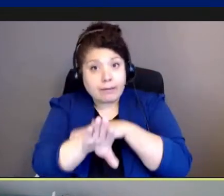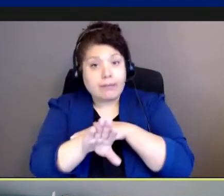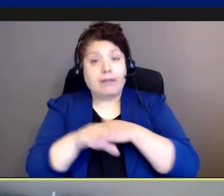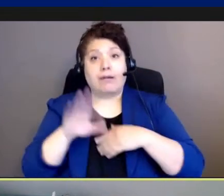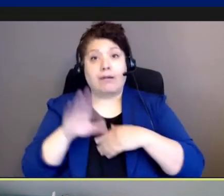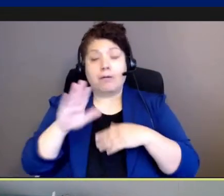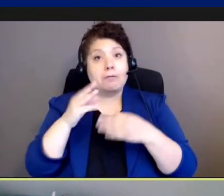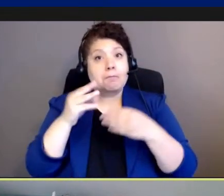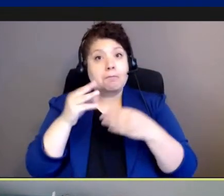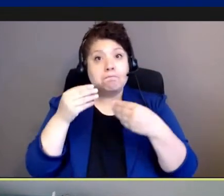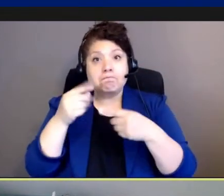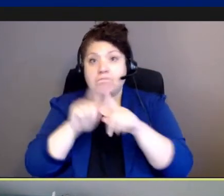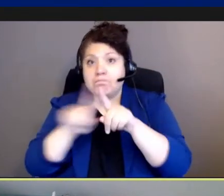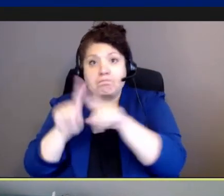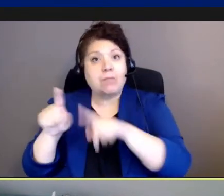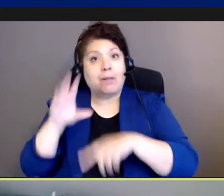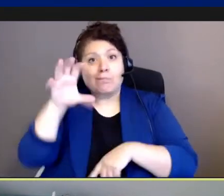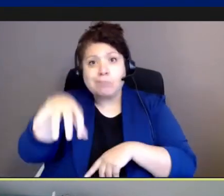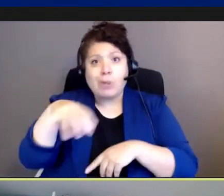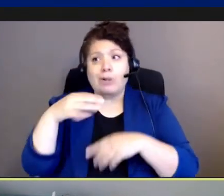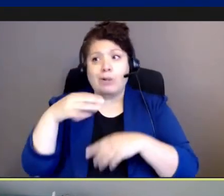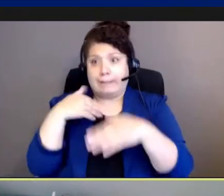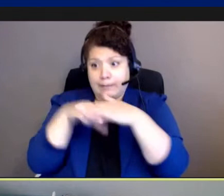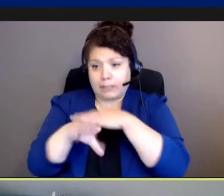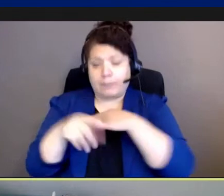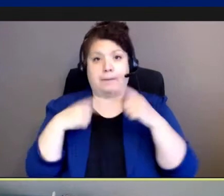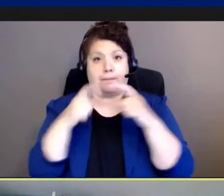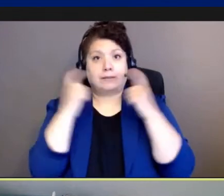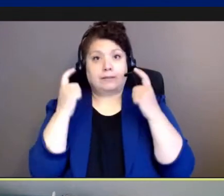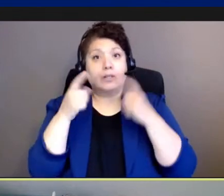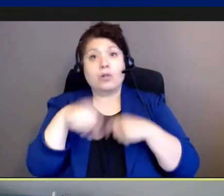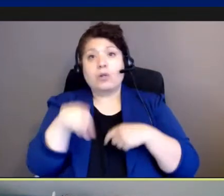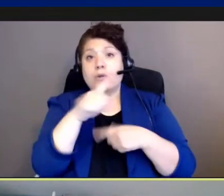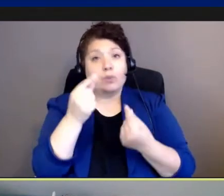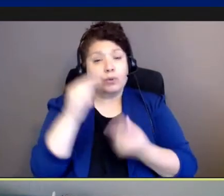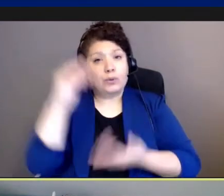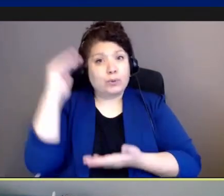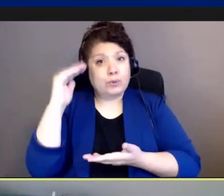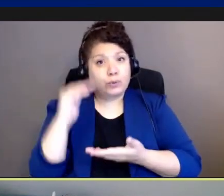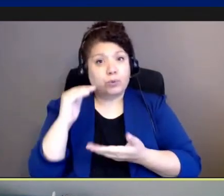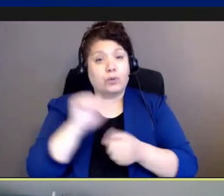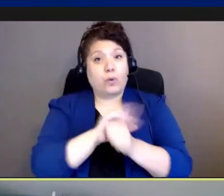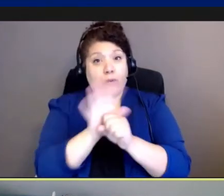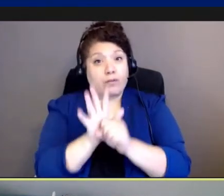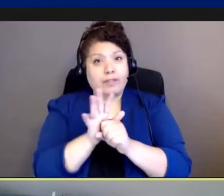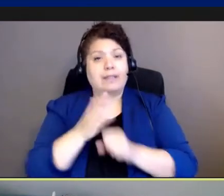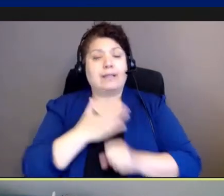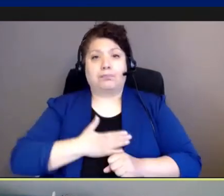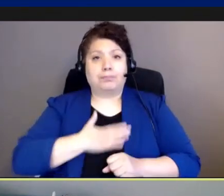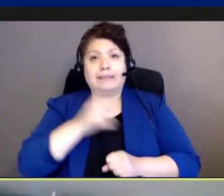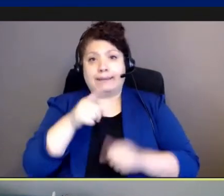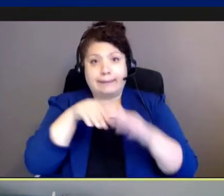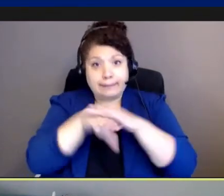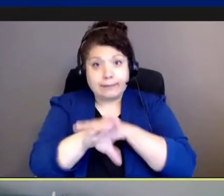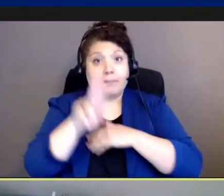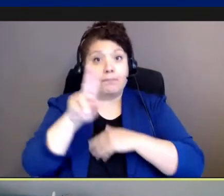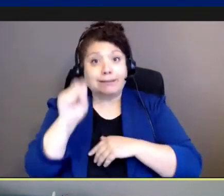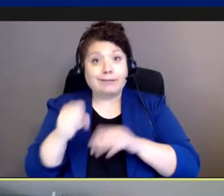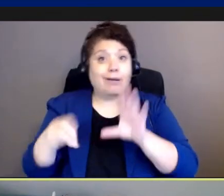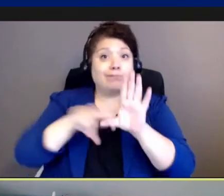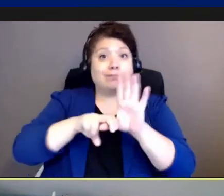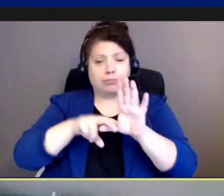spaces. And in an effort to bend the curve, residents need to please make sure that masks are worn inside city buses as